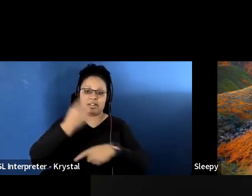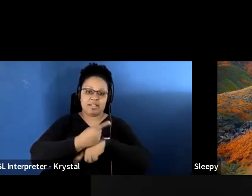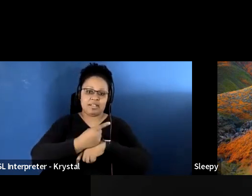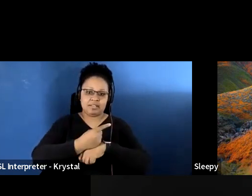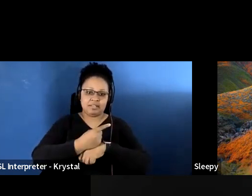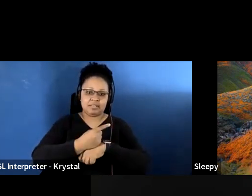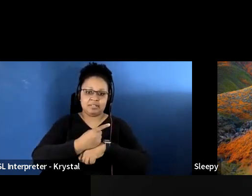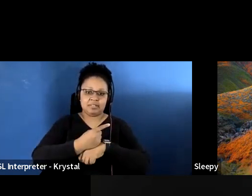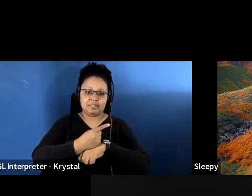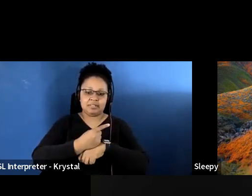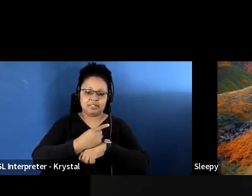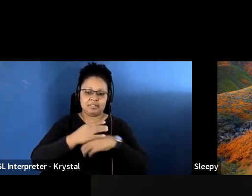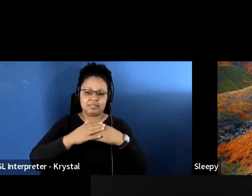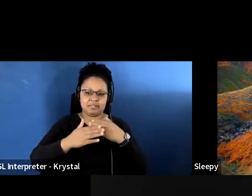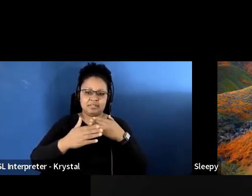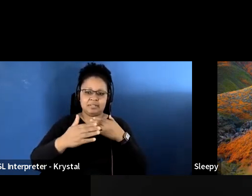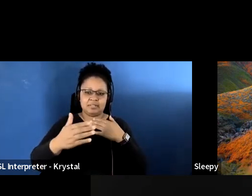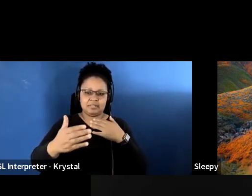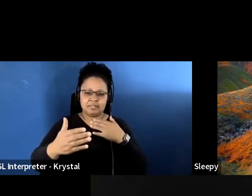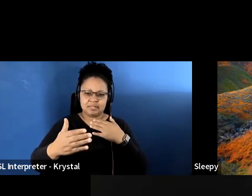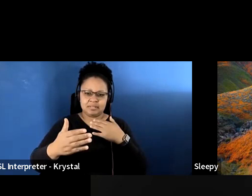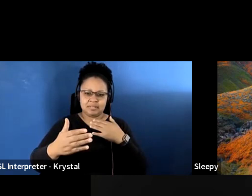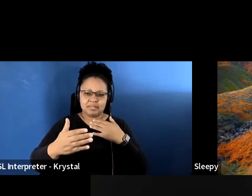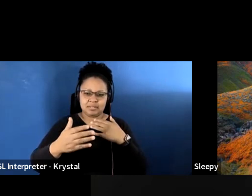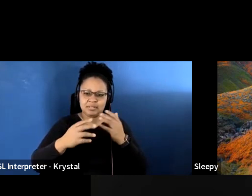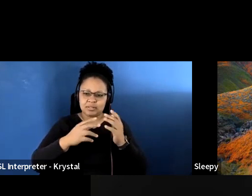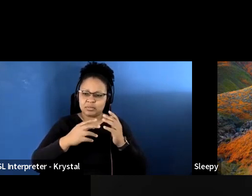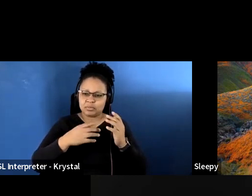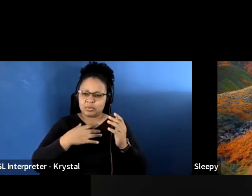moving forward? Or what would you like to change?